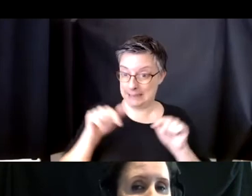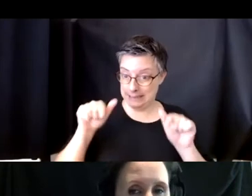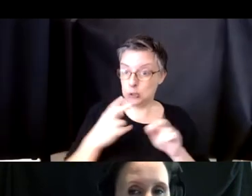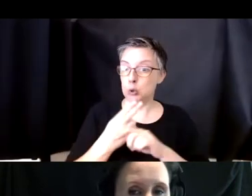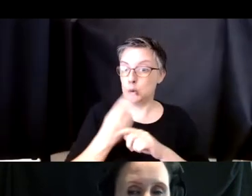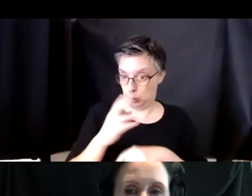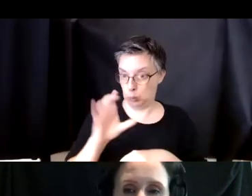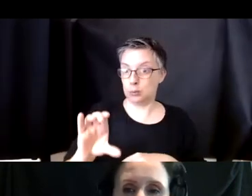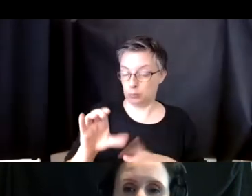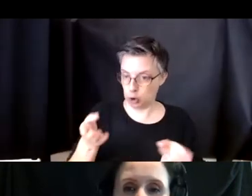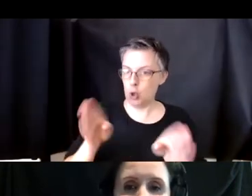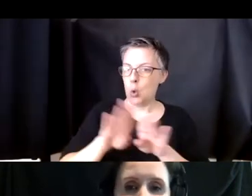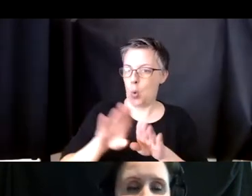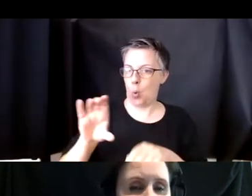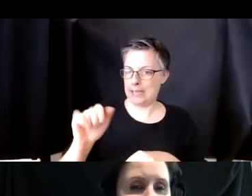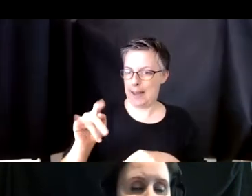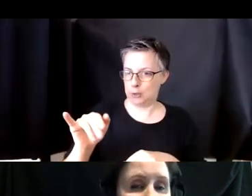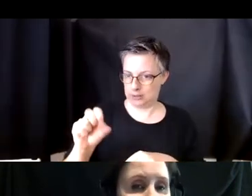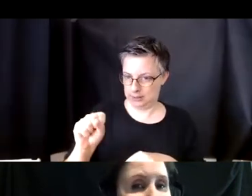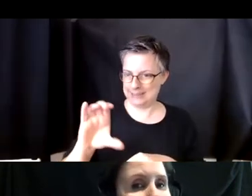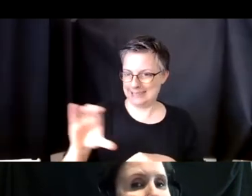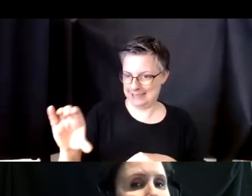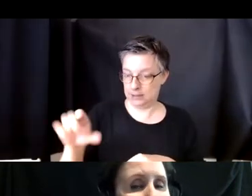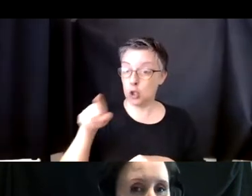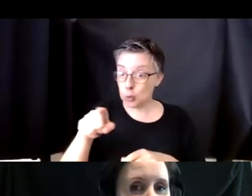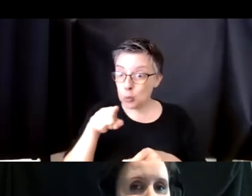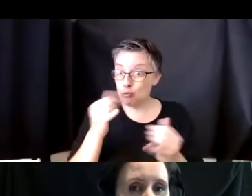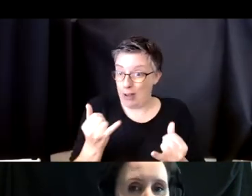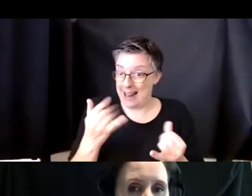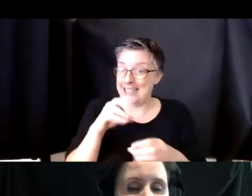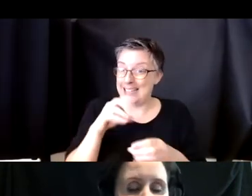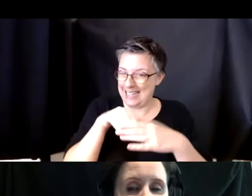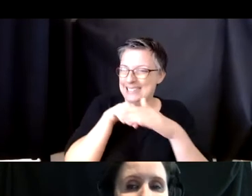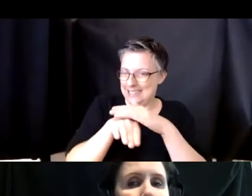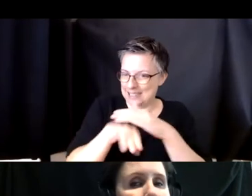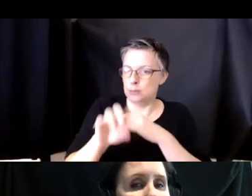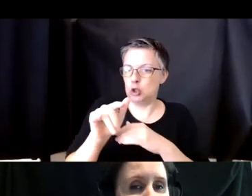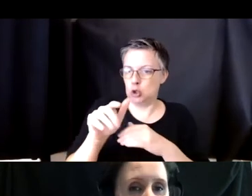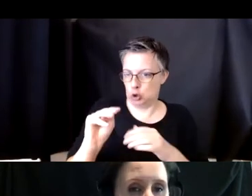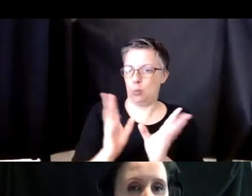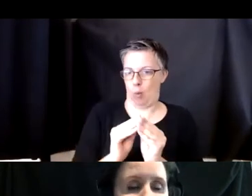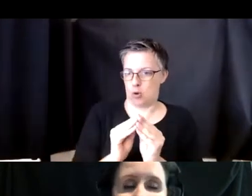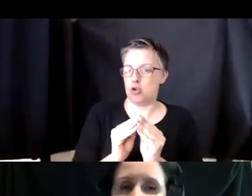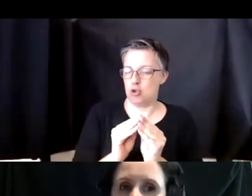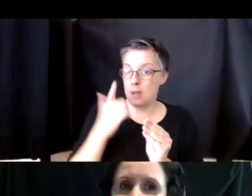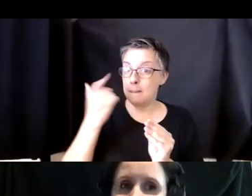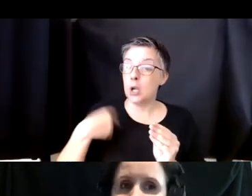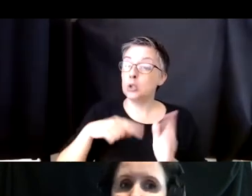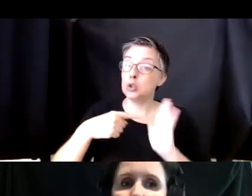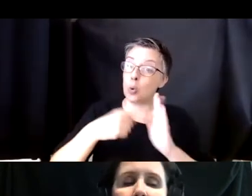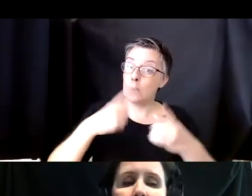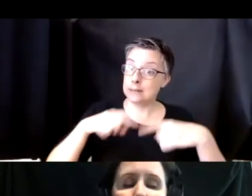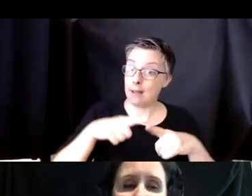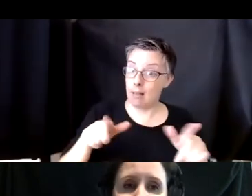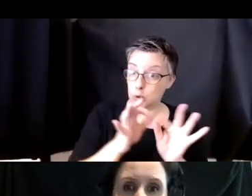closed caption. You are in an accessible Doom webinar right now because we are showing a sign language